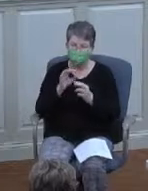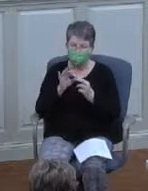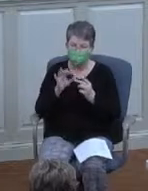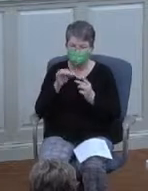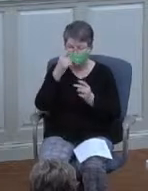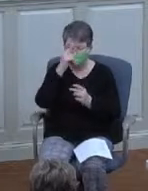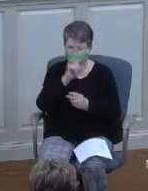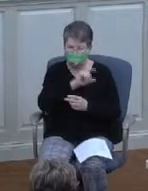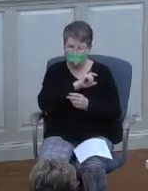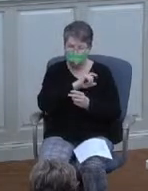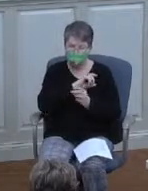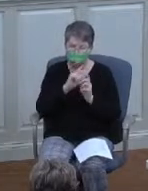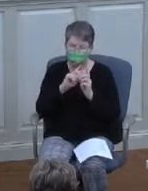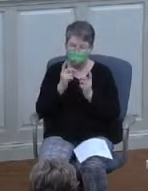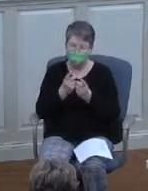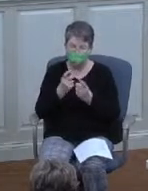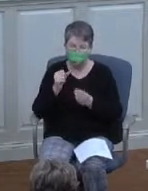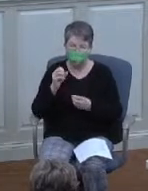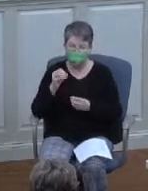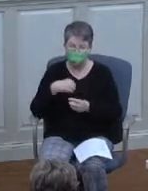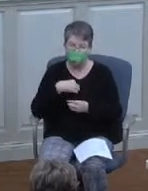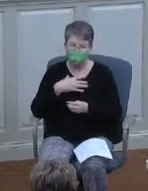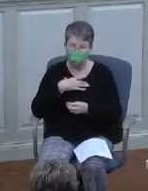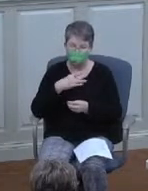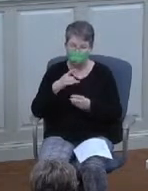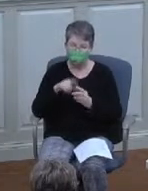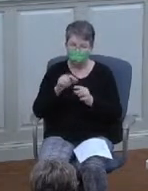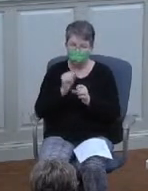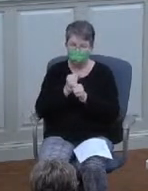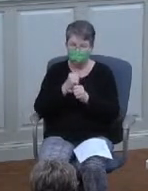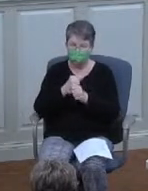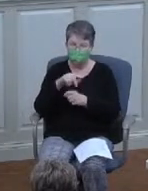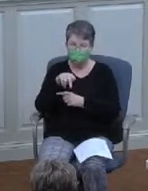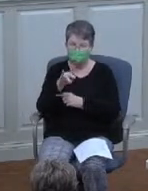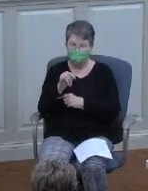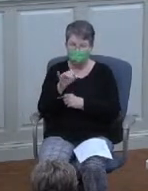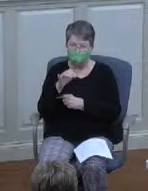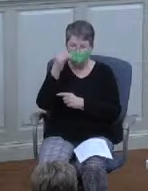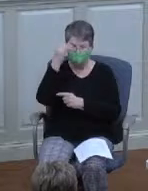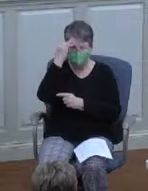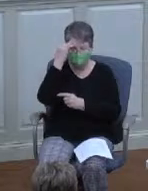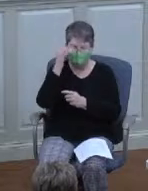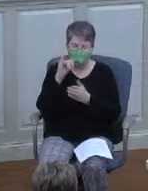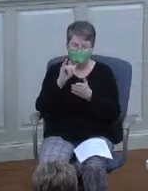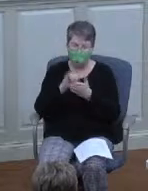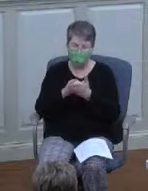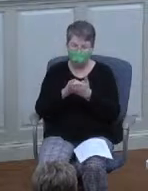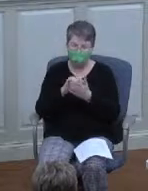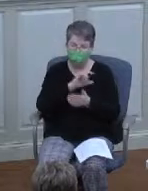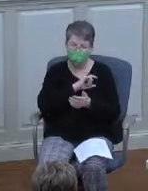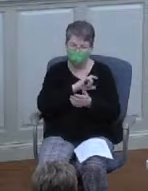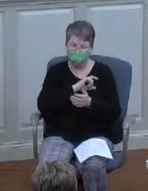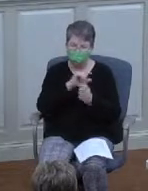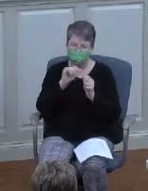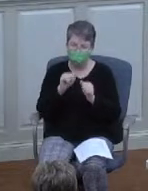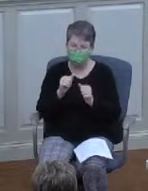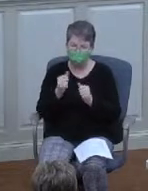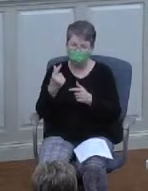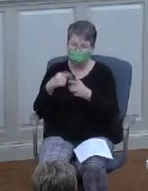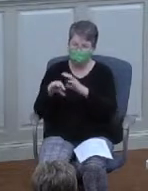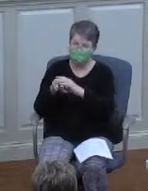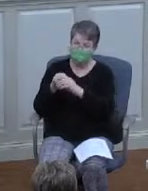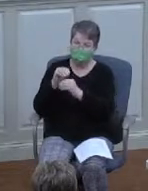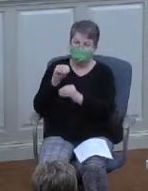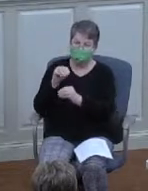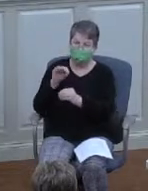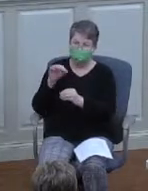police department. So we would like to make the public aware that the police could be coming out